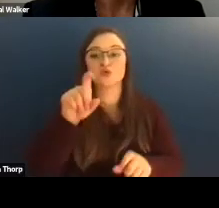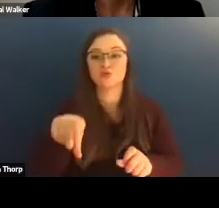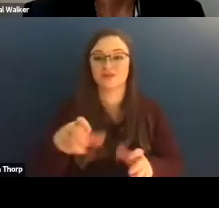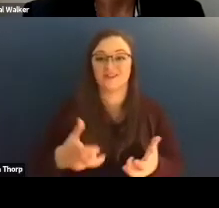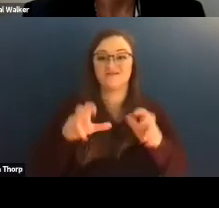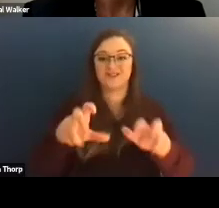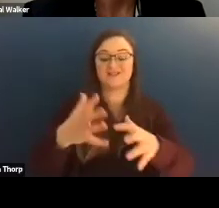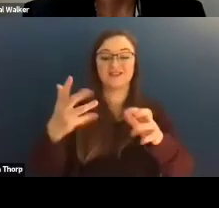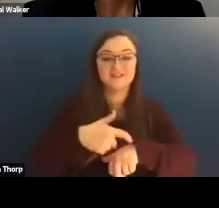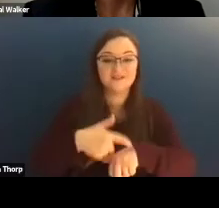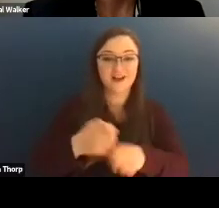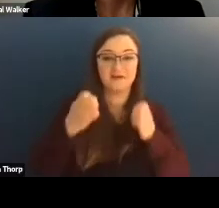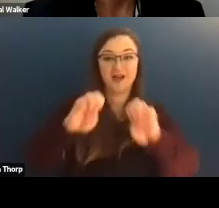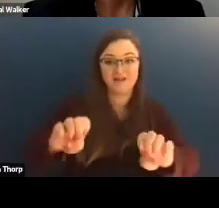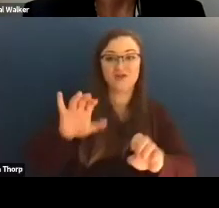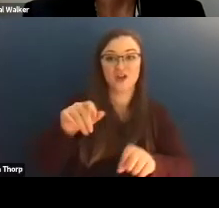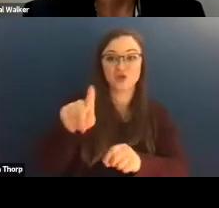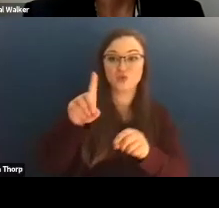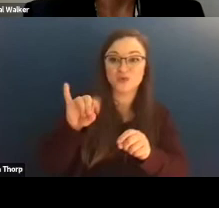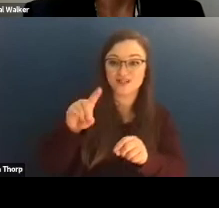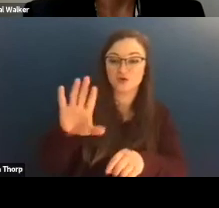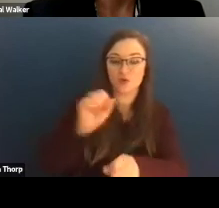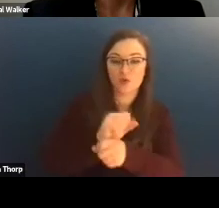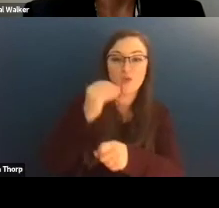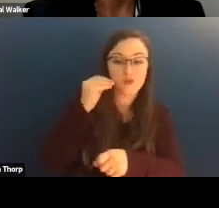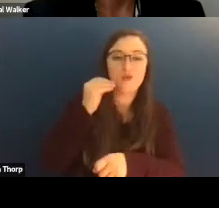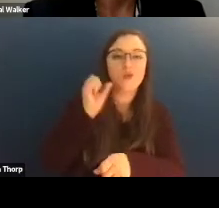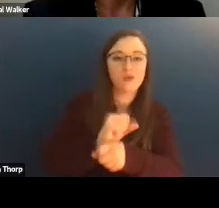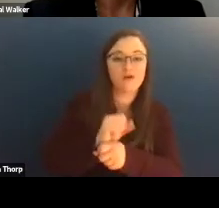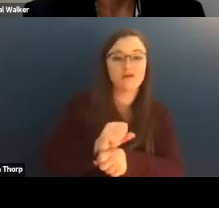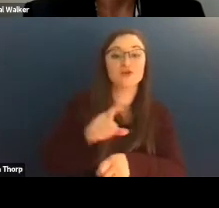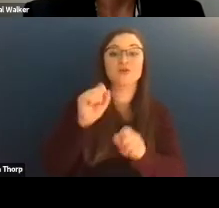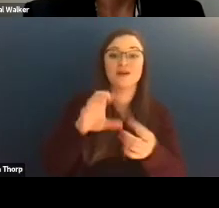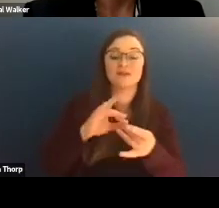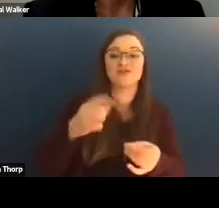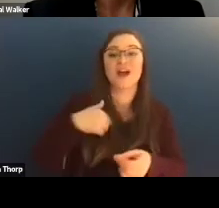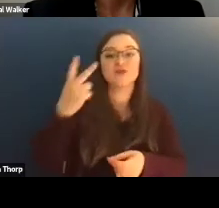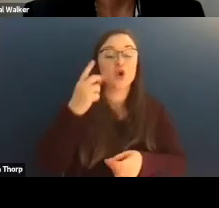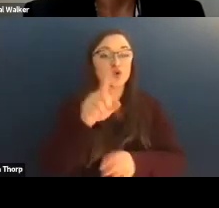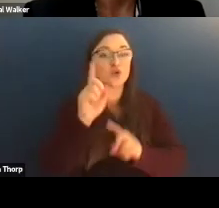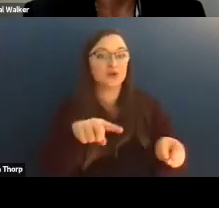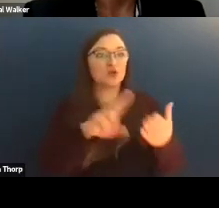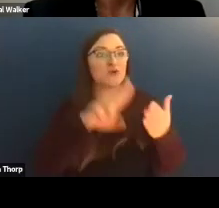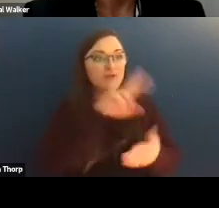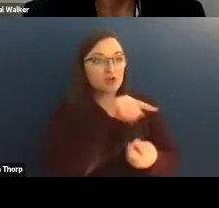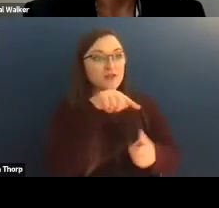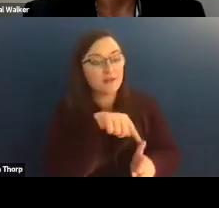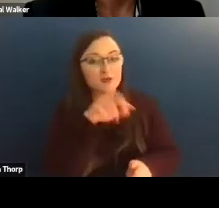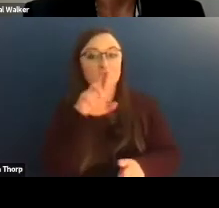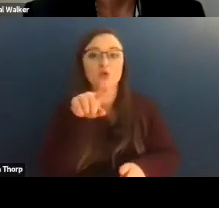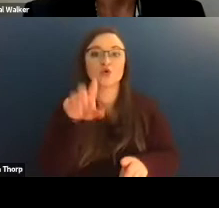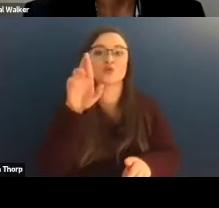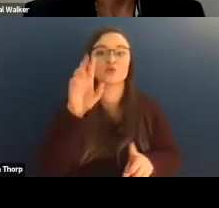demonstrate that you did your homework. Like, hey, I saw that you went to University X, or you went to so-and-so pharmacy school. I see you work